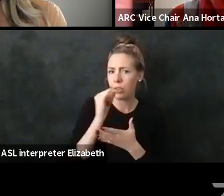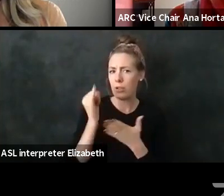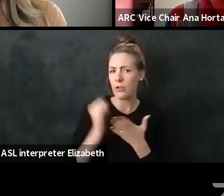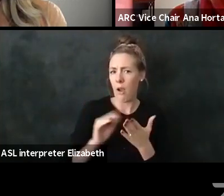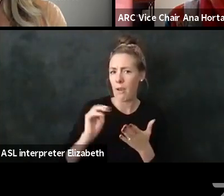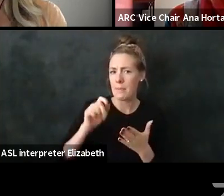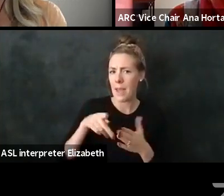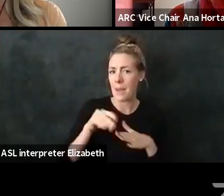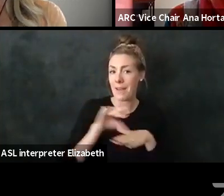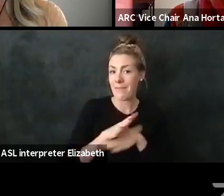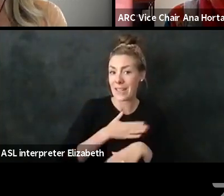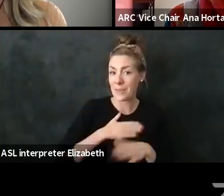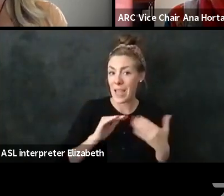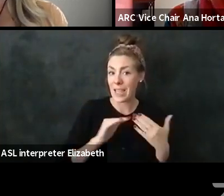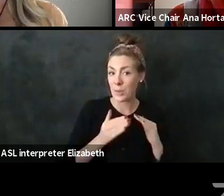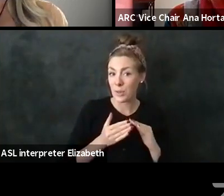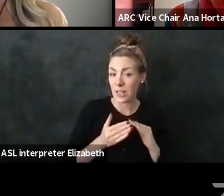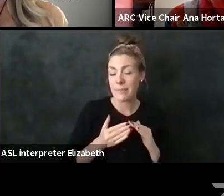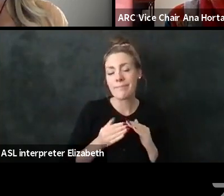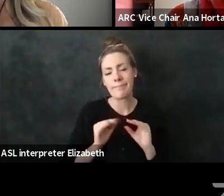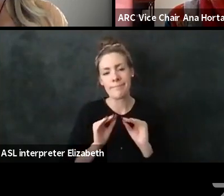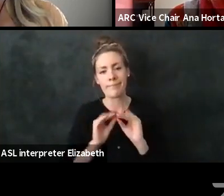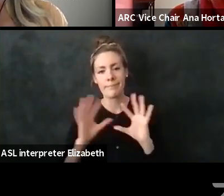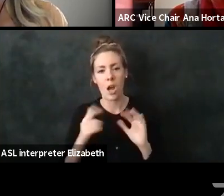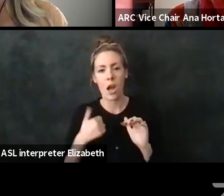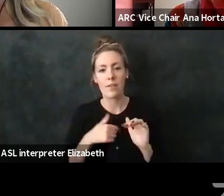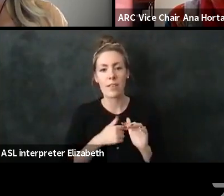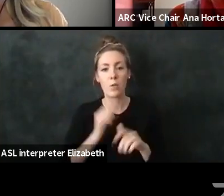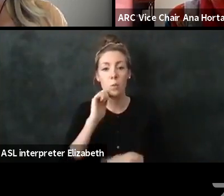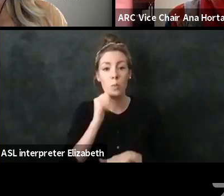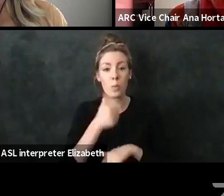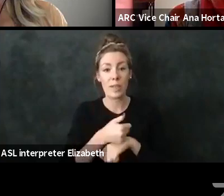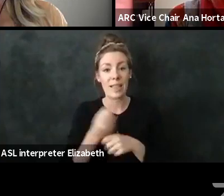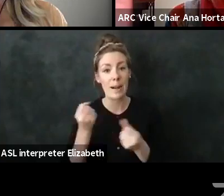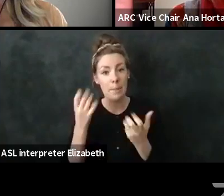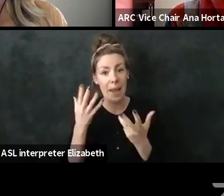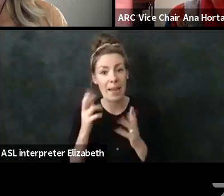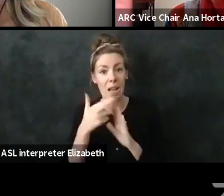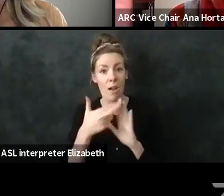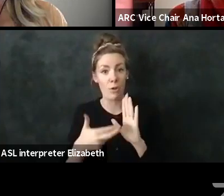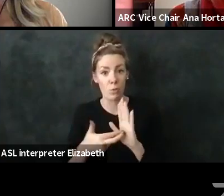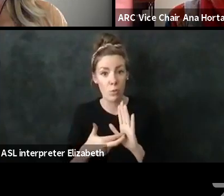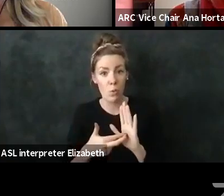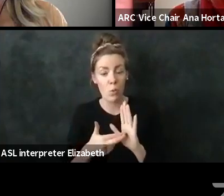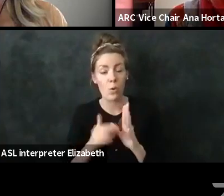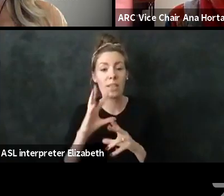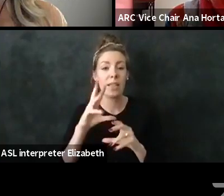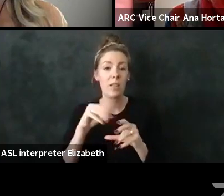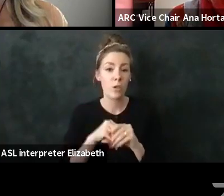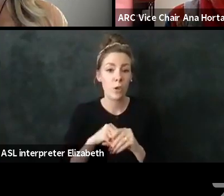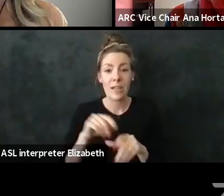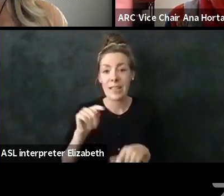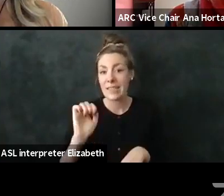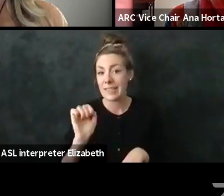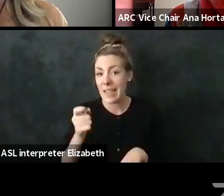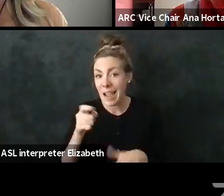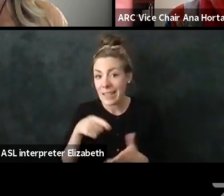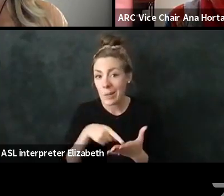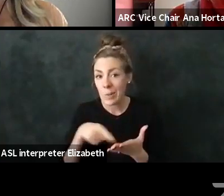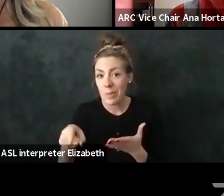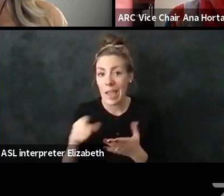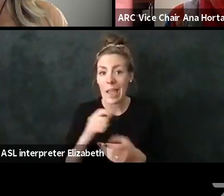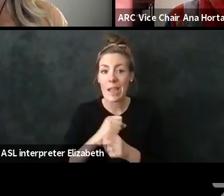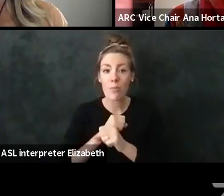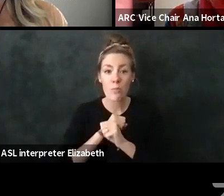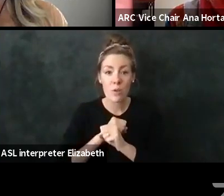community? Well, obviously, elected representatives establish many of the rules by which we live, including allocating the taxes that we pay, protecting